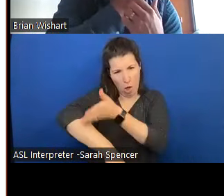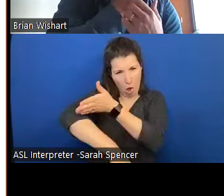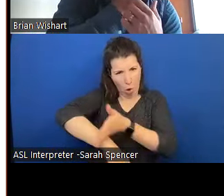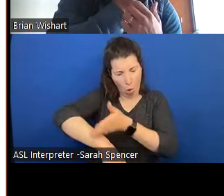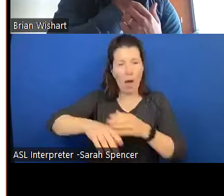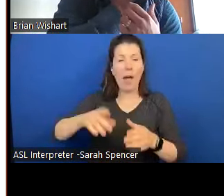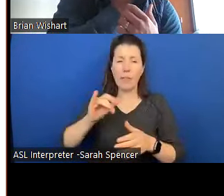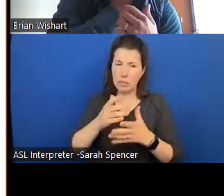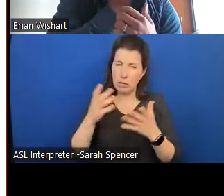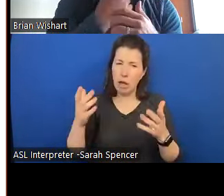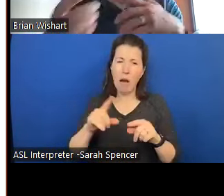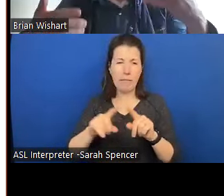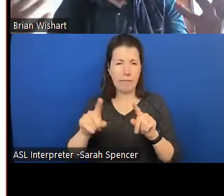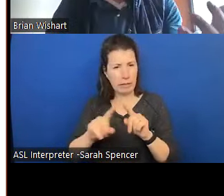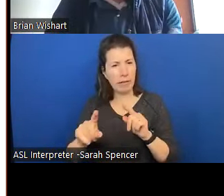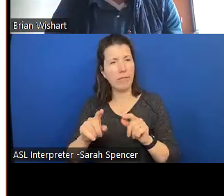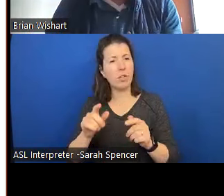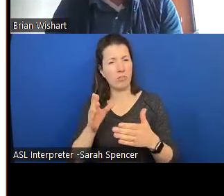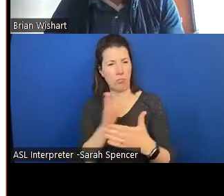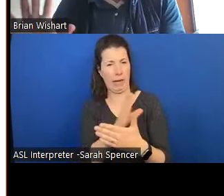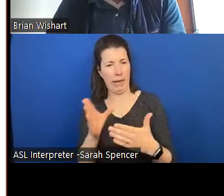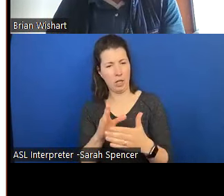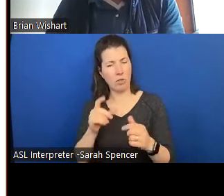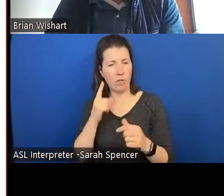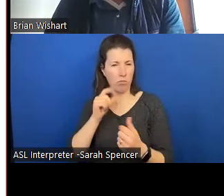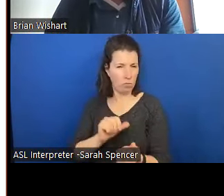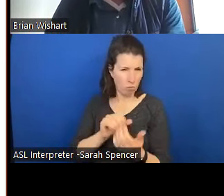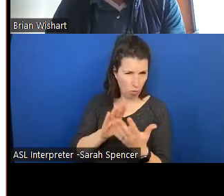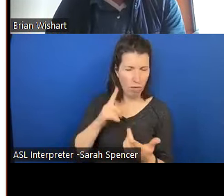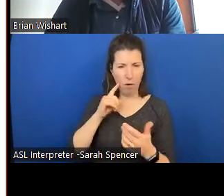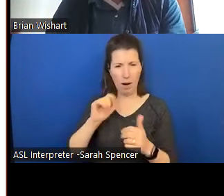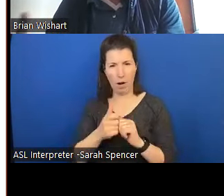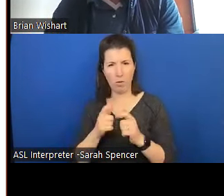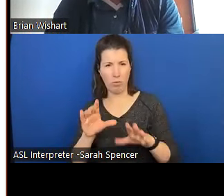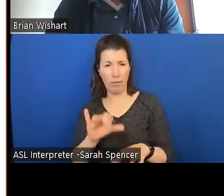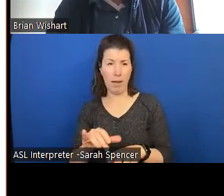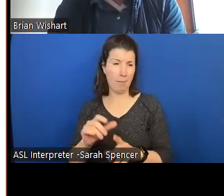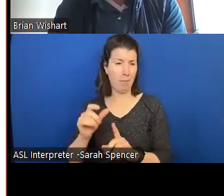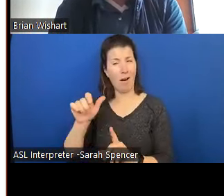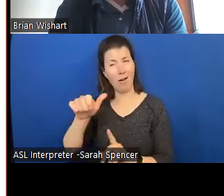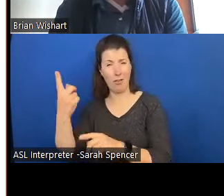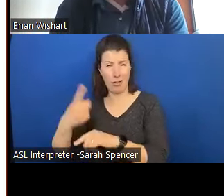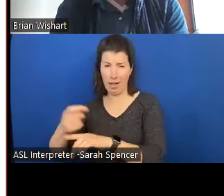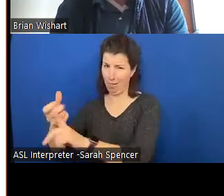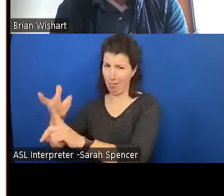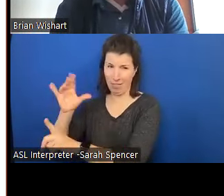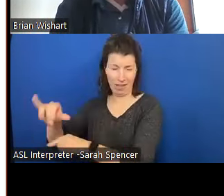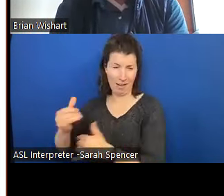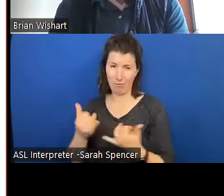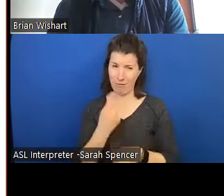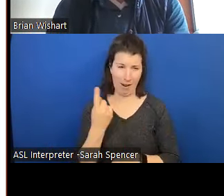different parts that are ways of doing that. I think we'll leave for another time so we can capture everything.